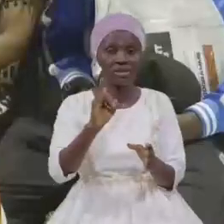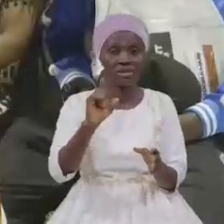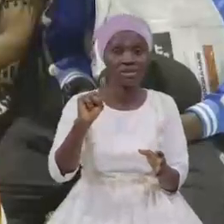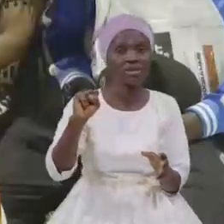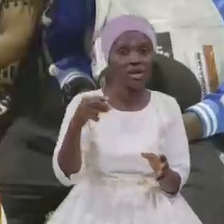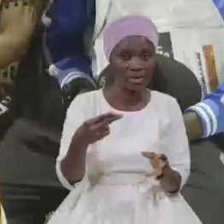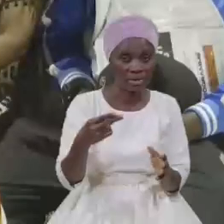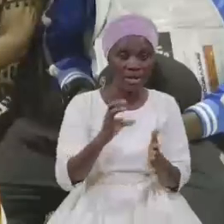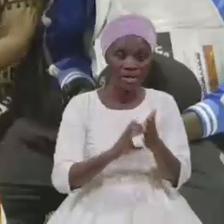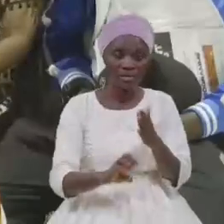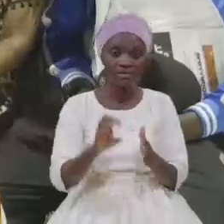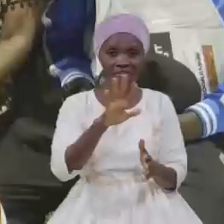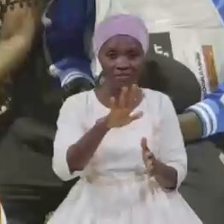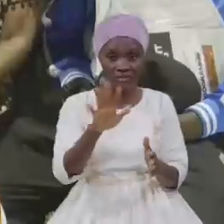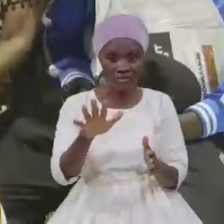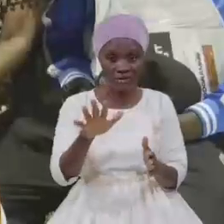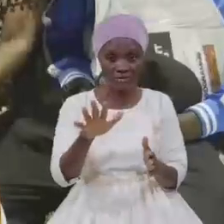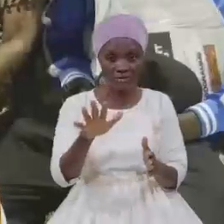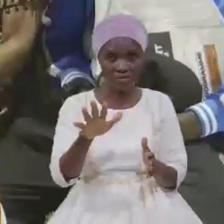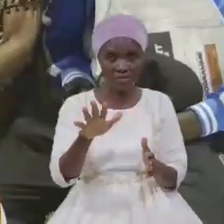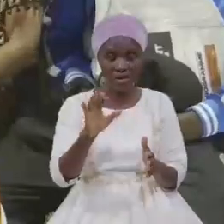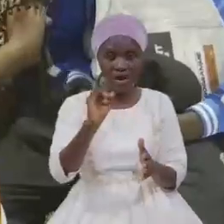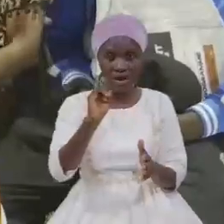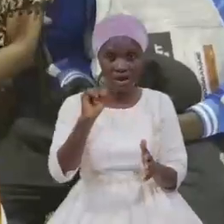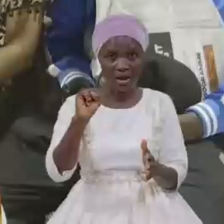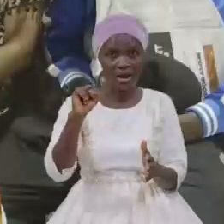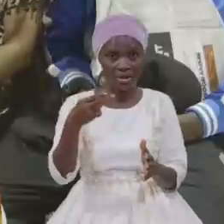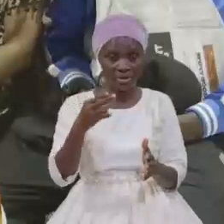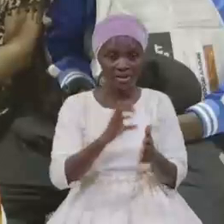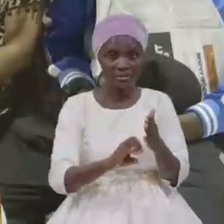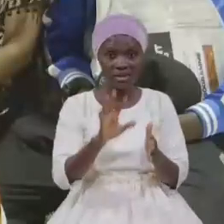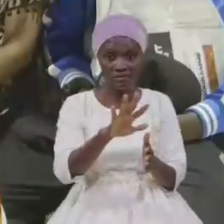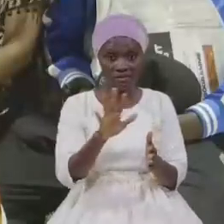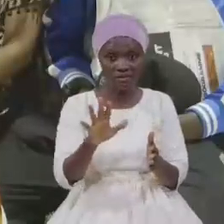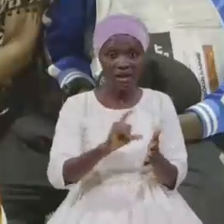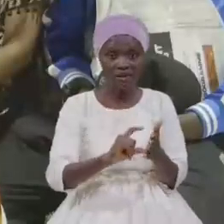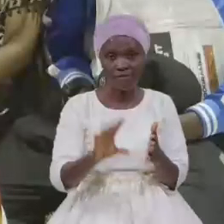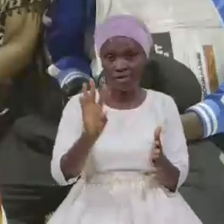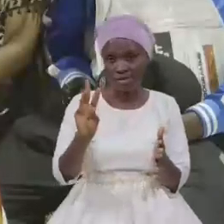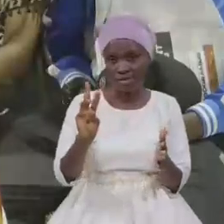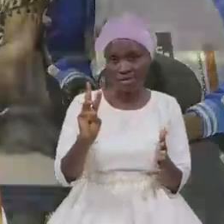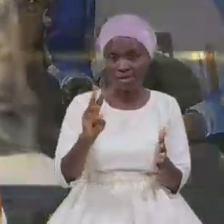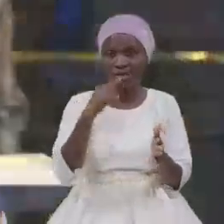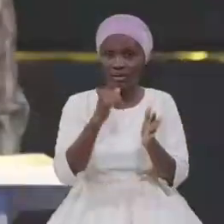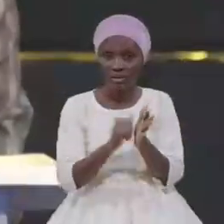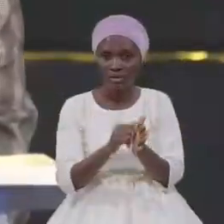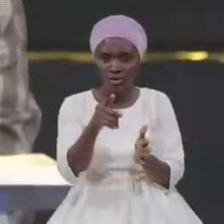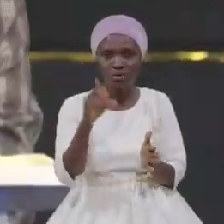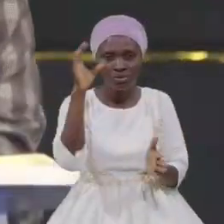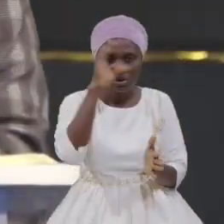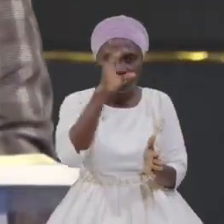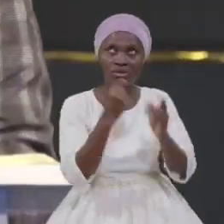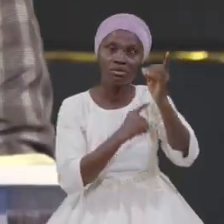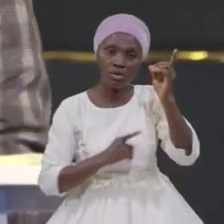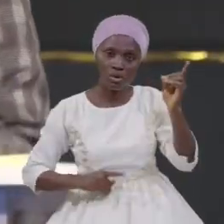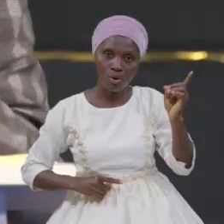chapter 55 and from verse 6. It says, seek ye the Lord while he may